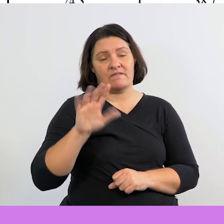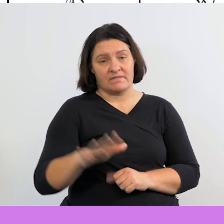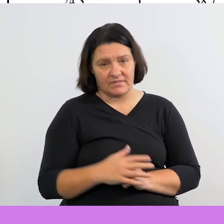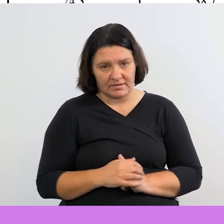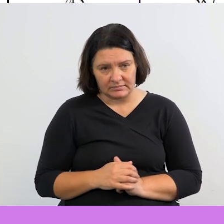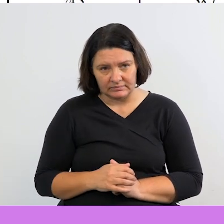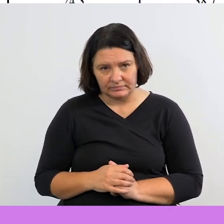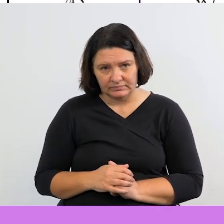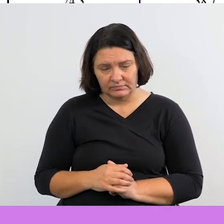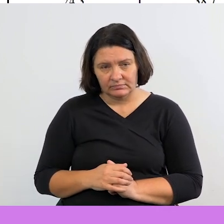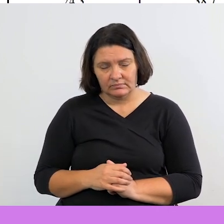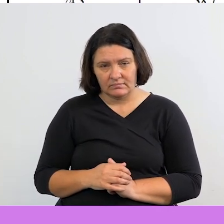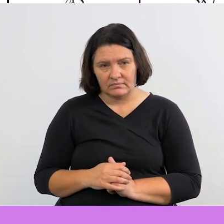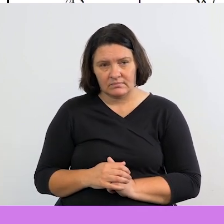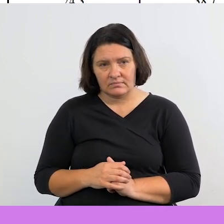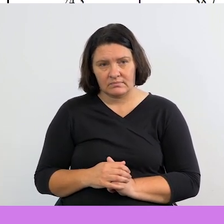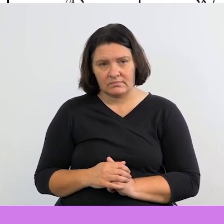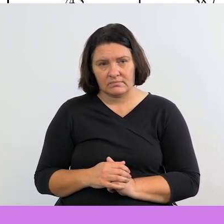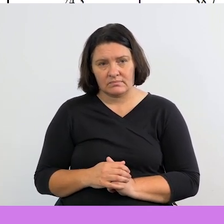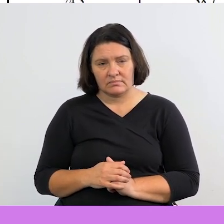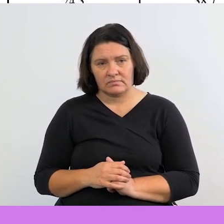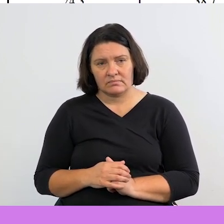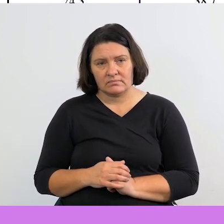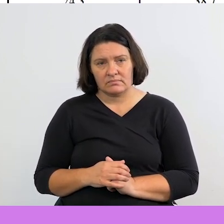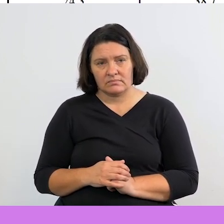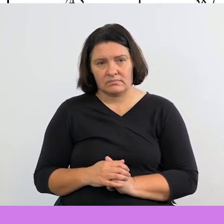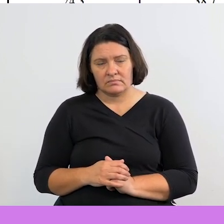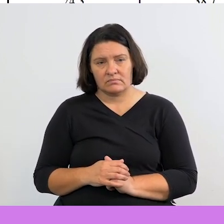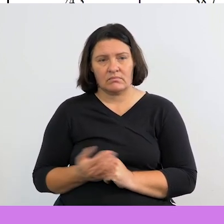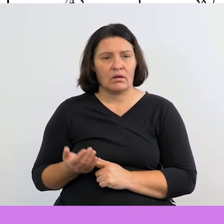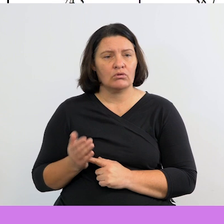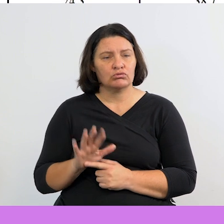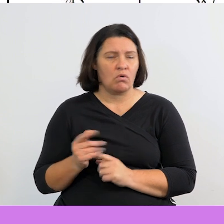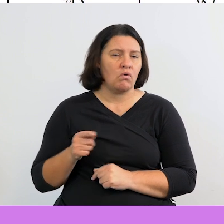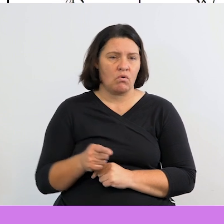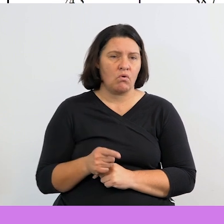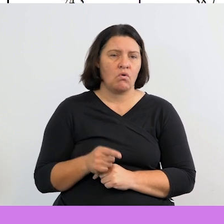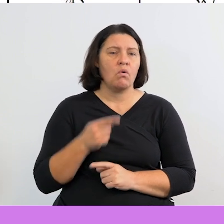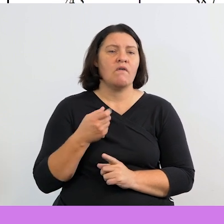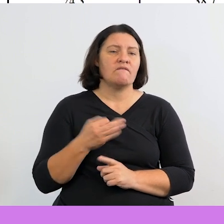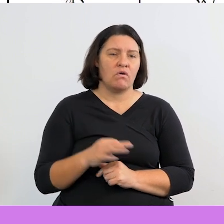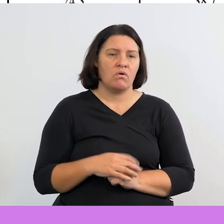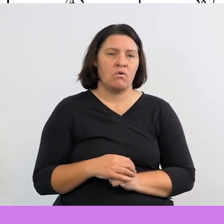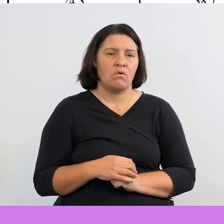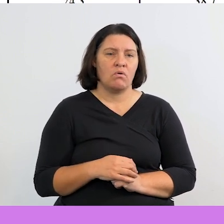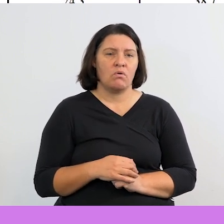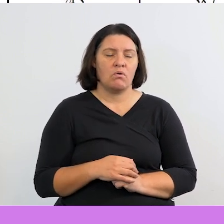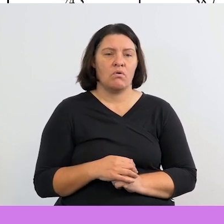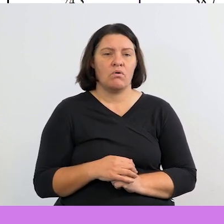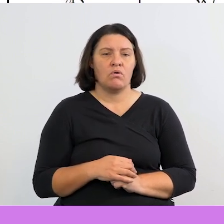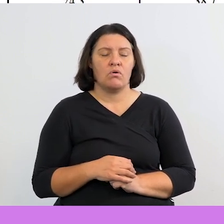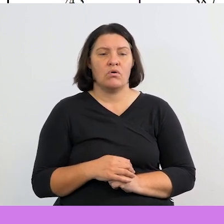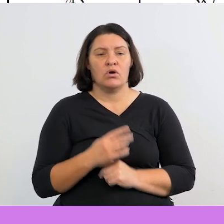year 2015, so therefore I'm quickly going to color this to indicate that this is